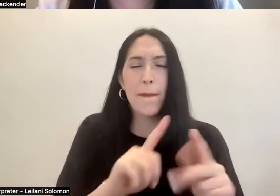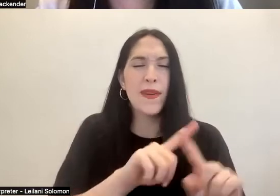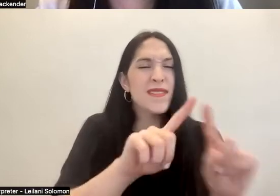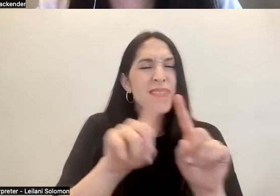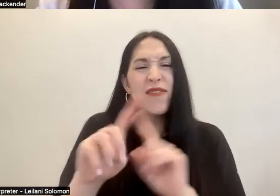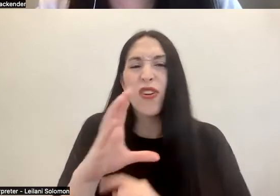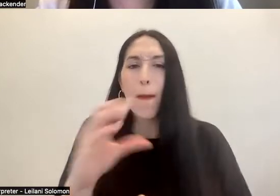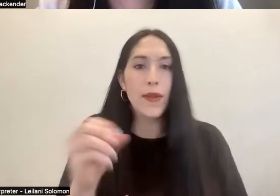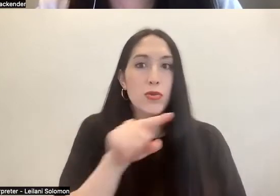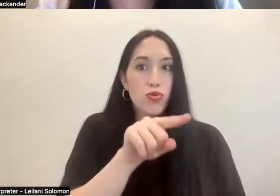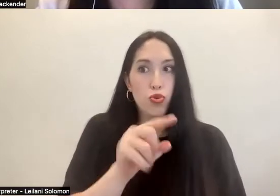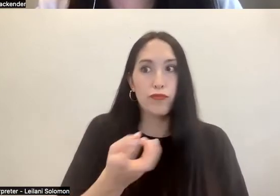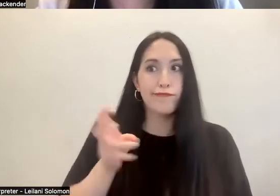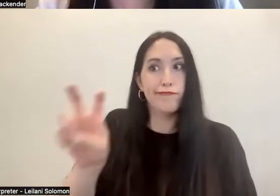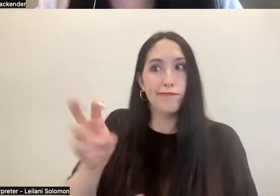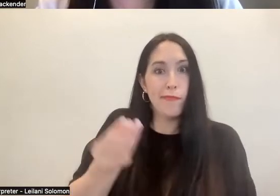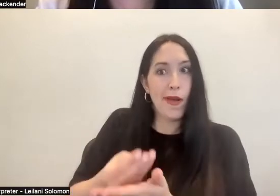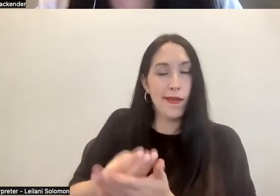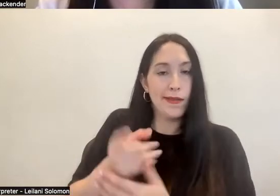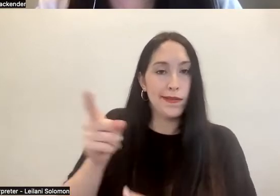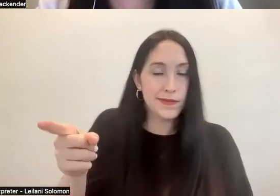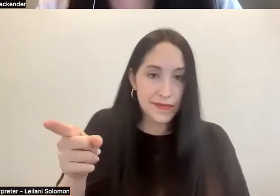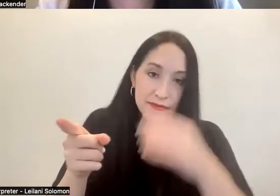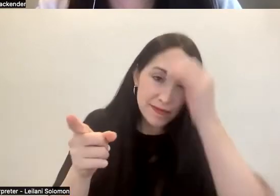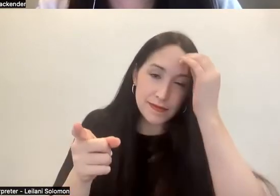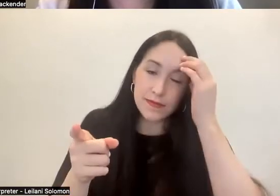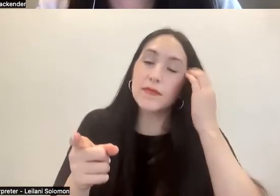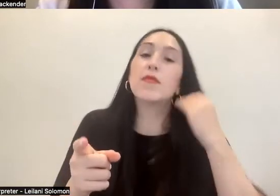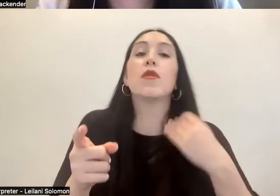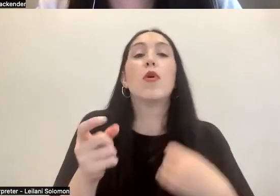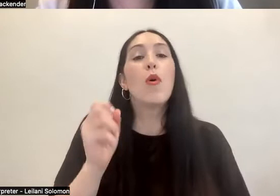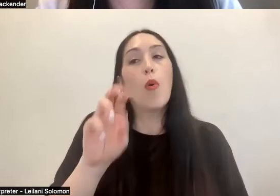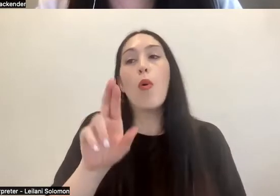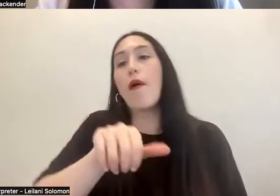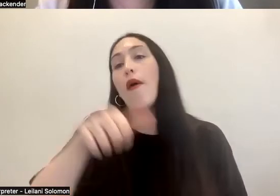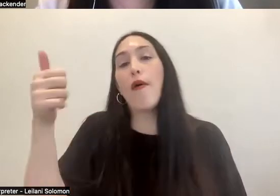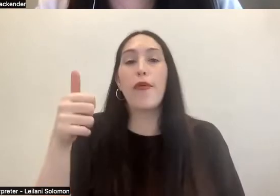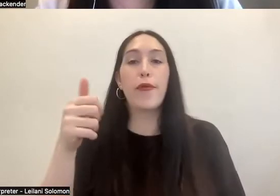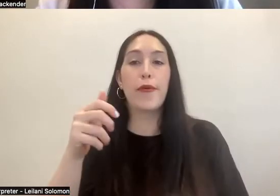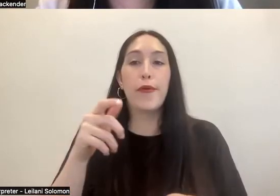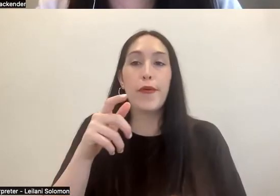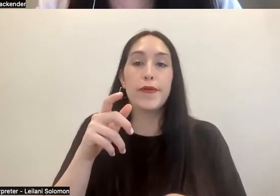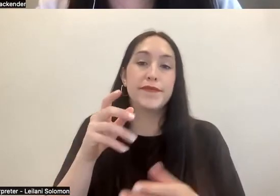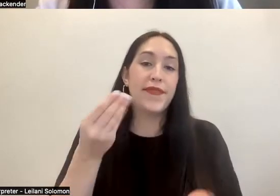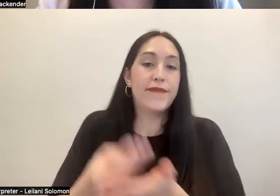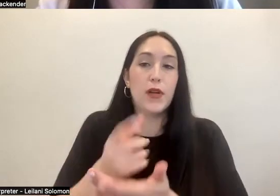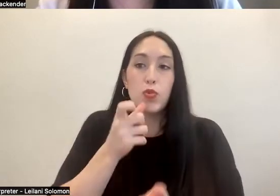into funds that purchase those companies. This permits us to have the possibility